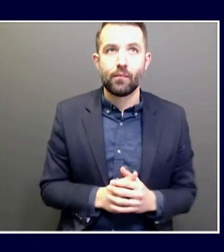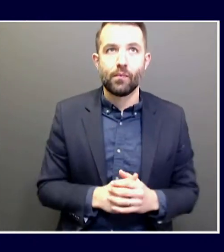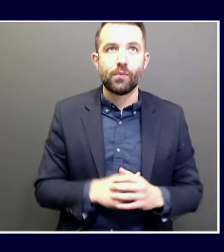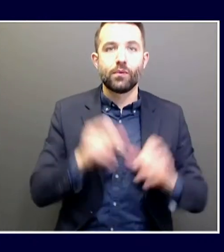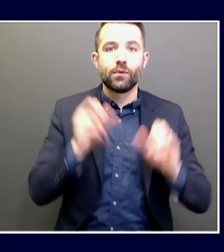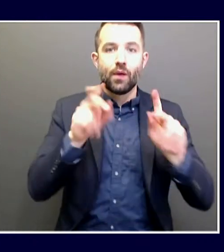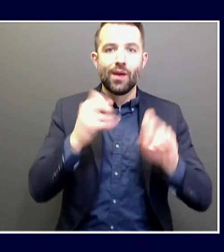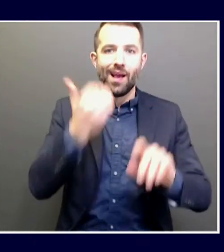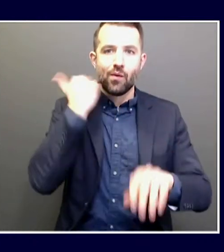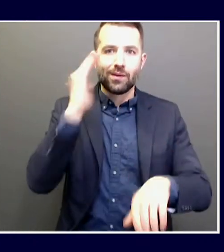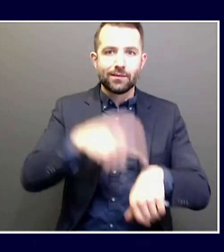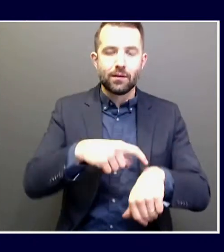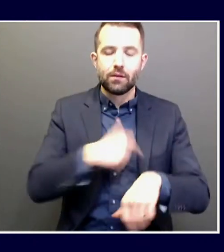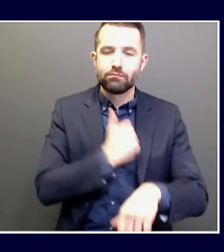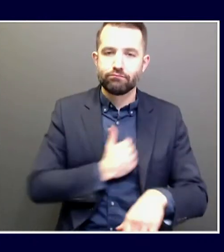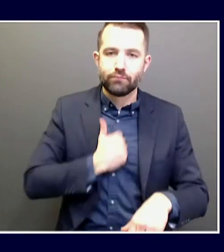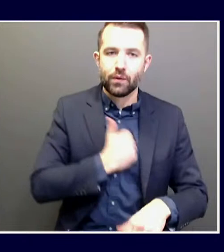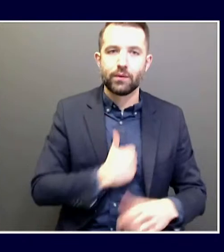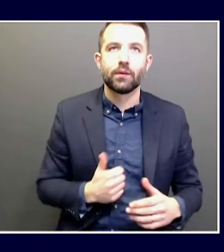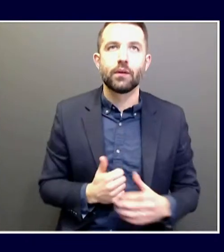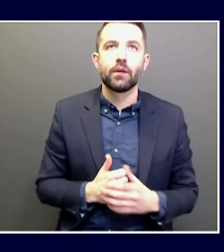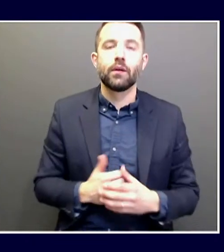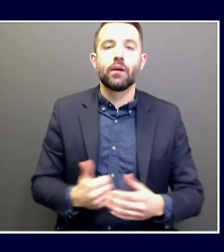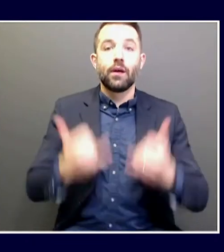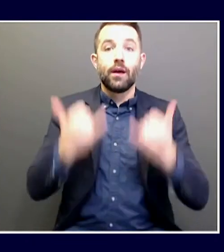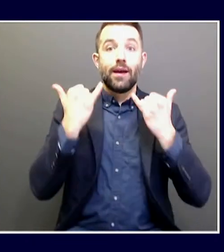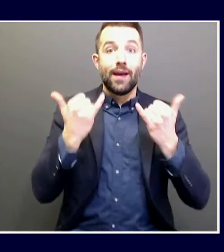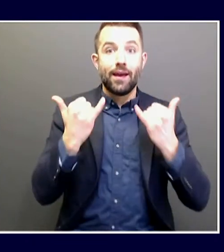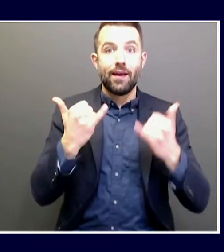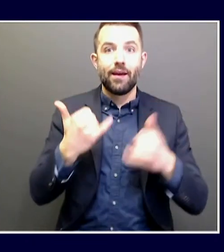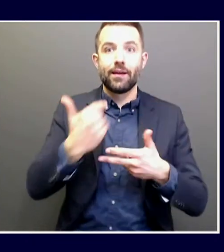that. So another question I had is